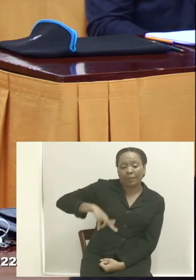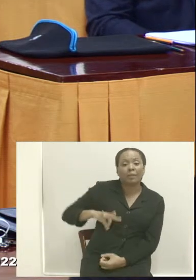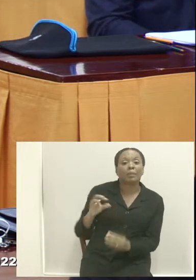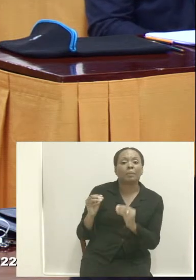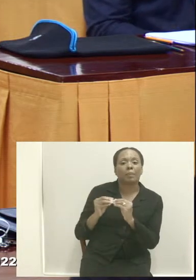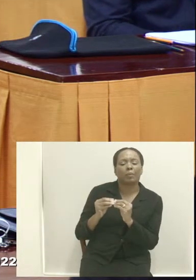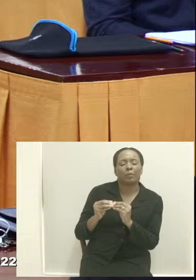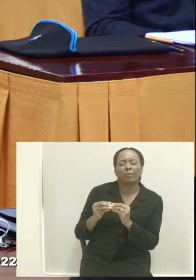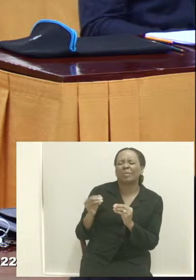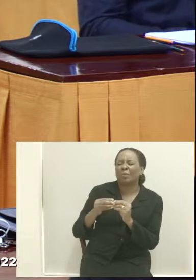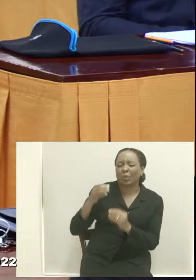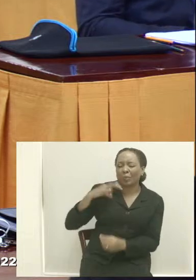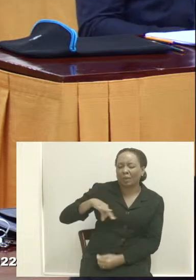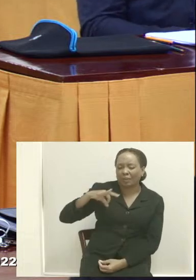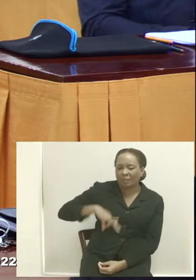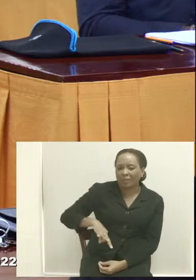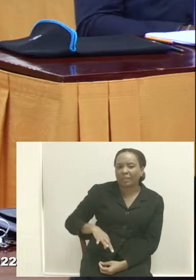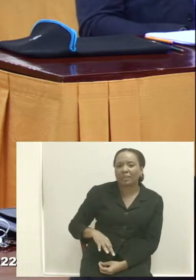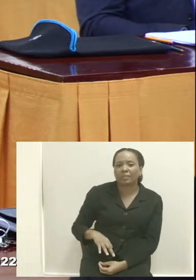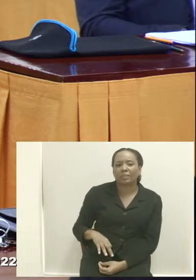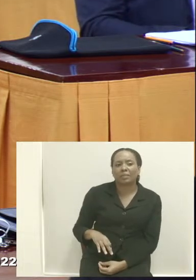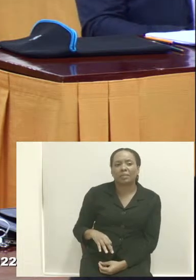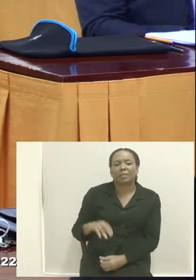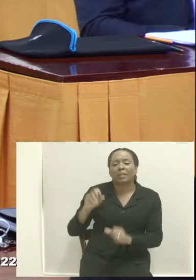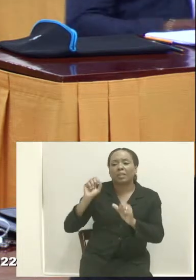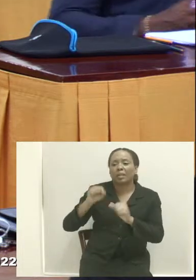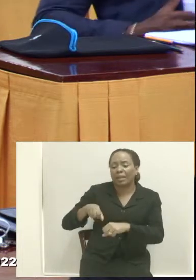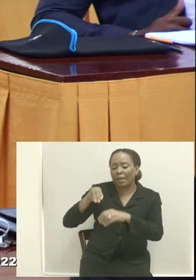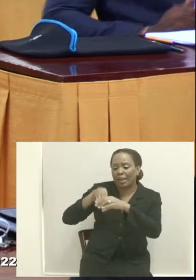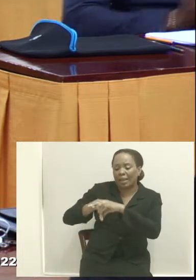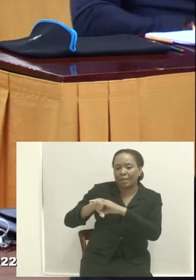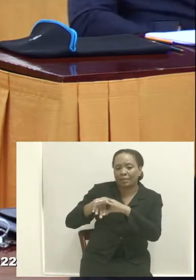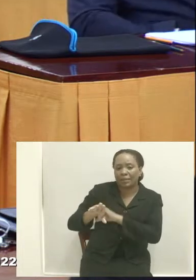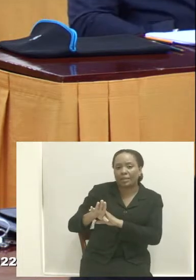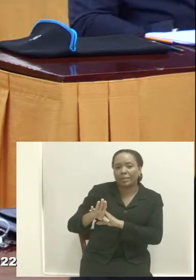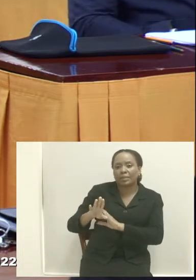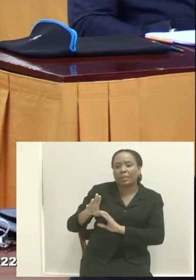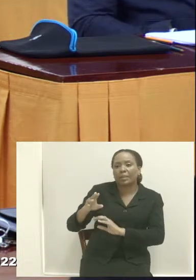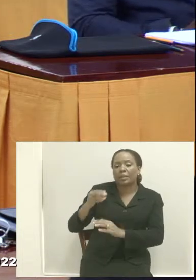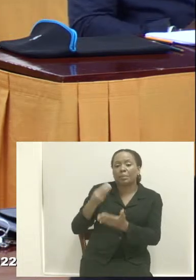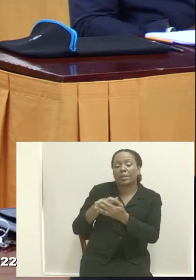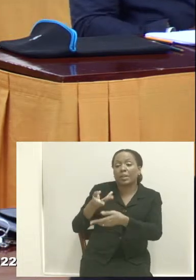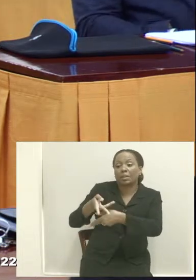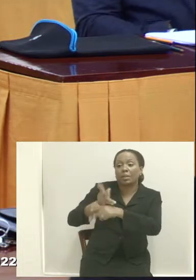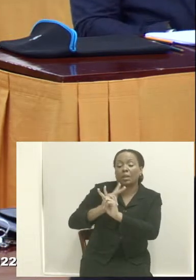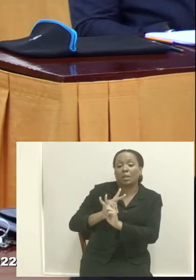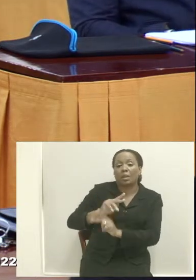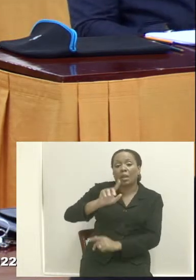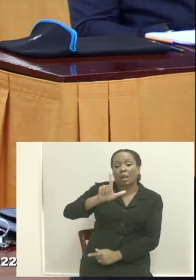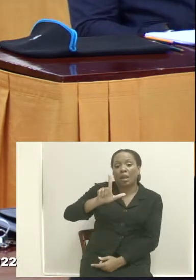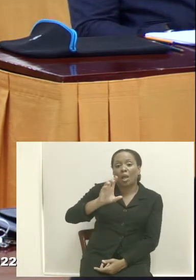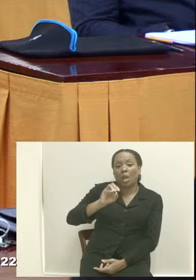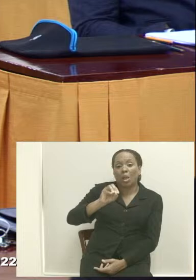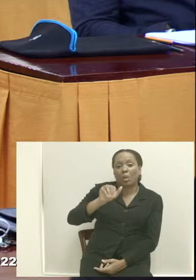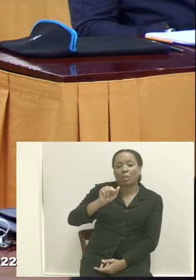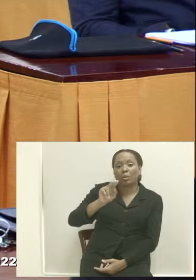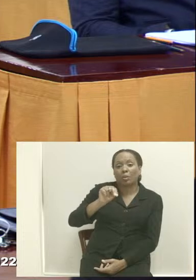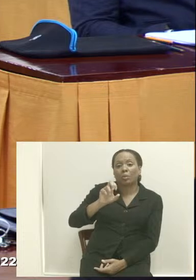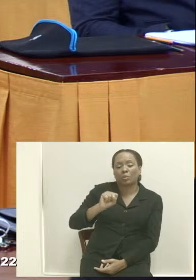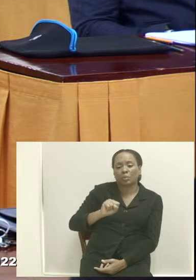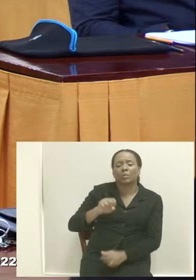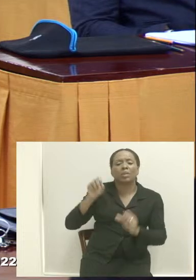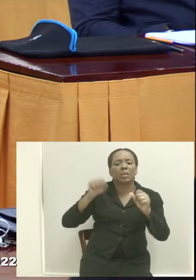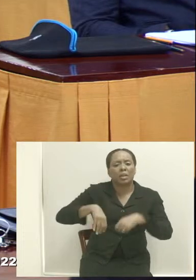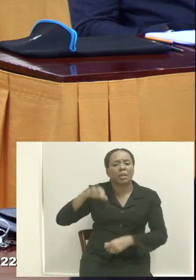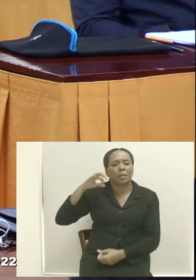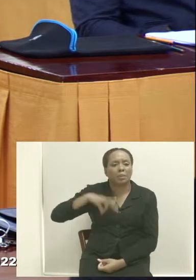at concessionary rates, to bring them into the new sector and be able to benefit from the new the